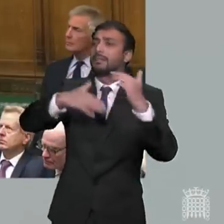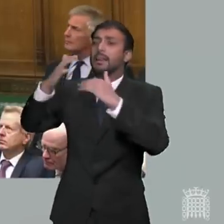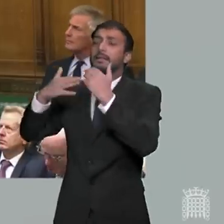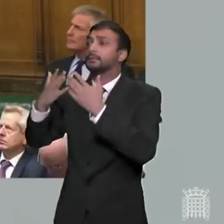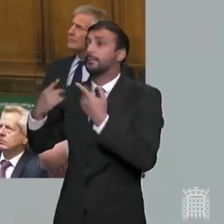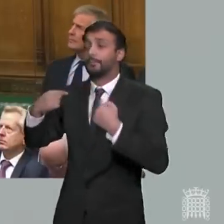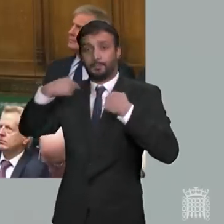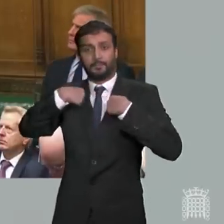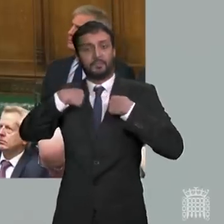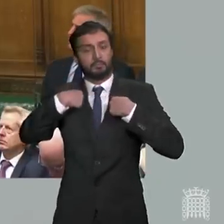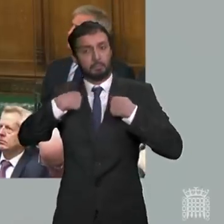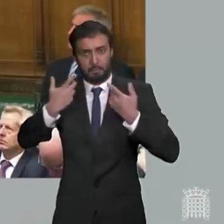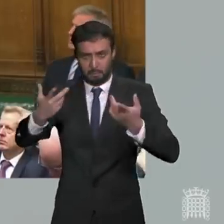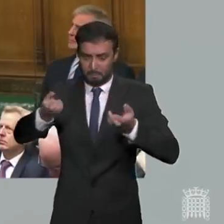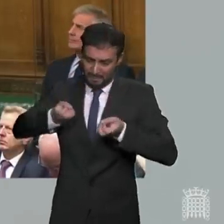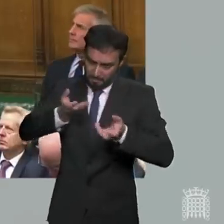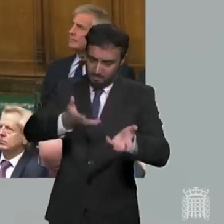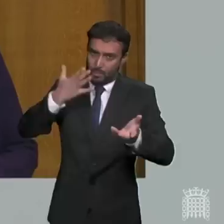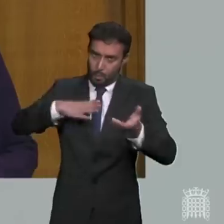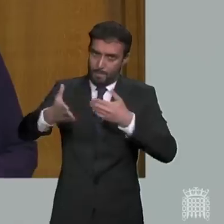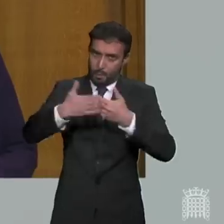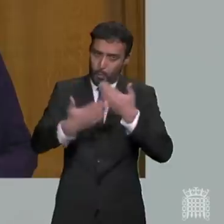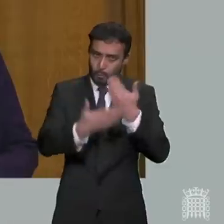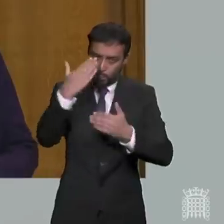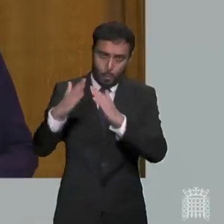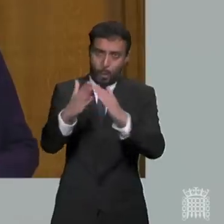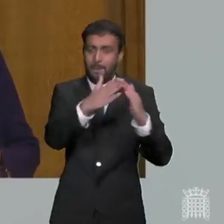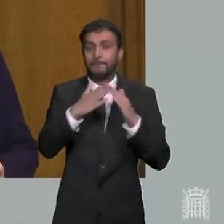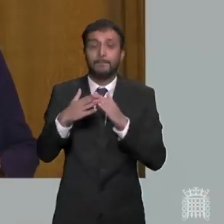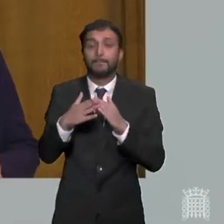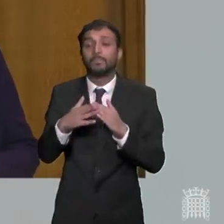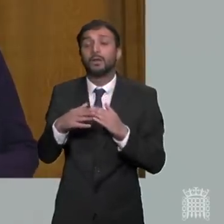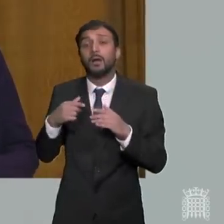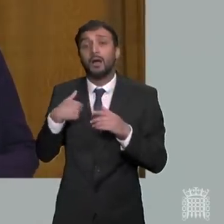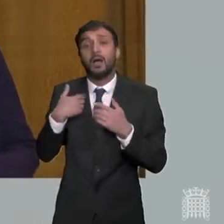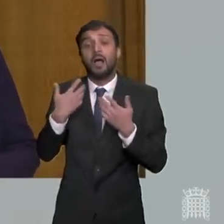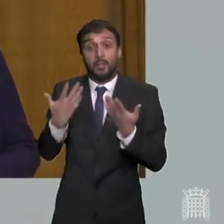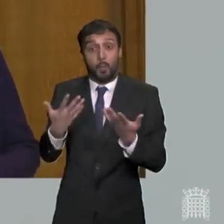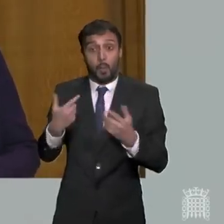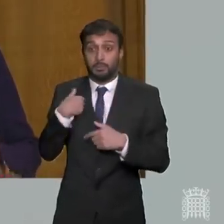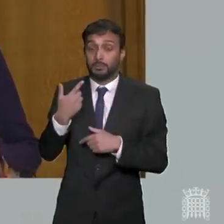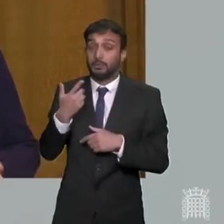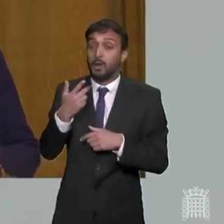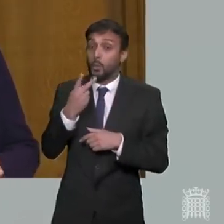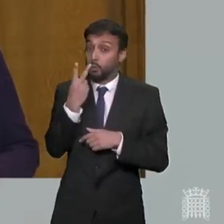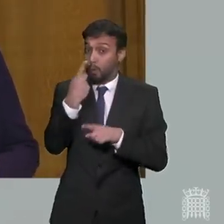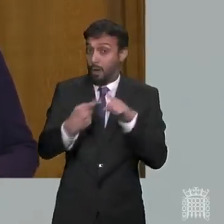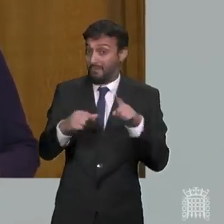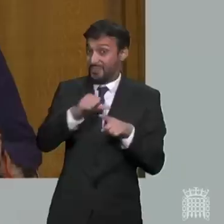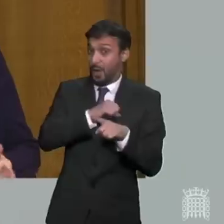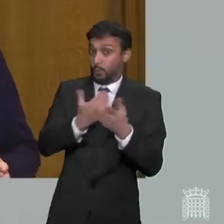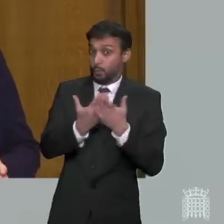deliver more new homes, and at Arena Essex we have an application to deliver 2,500 new homes ready to